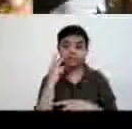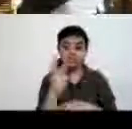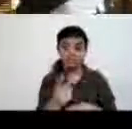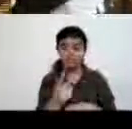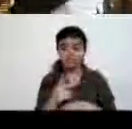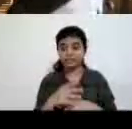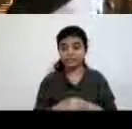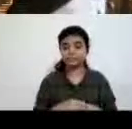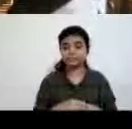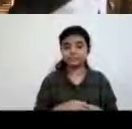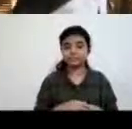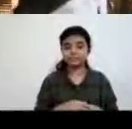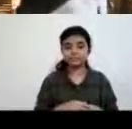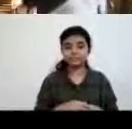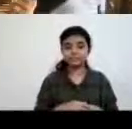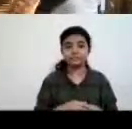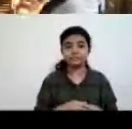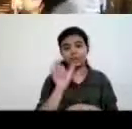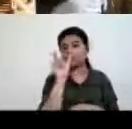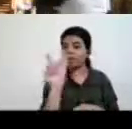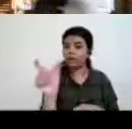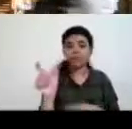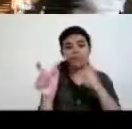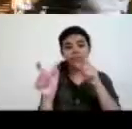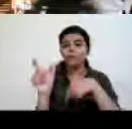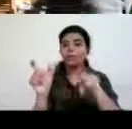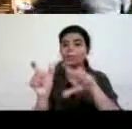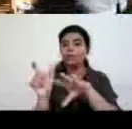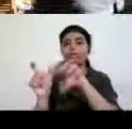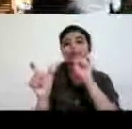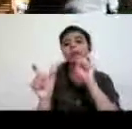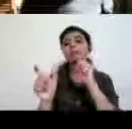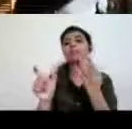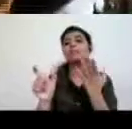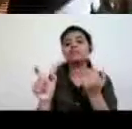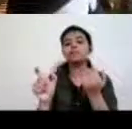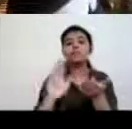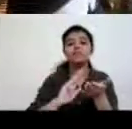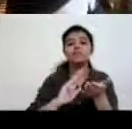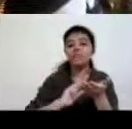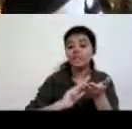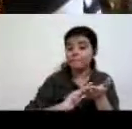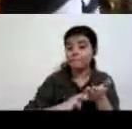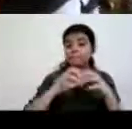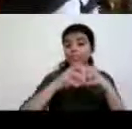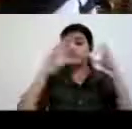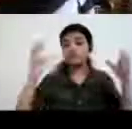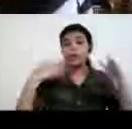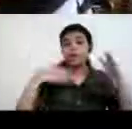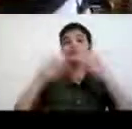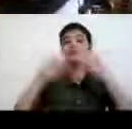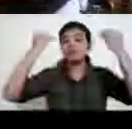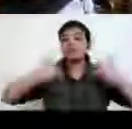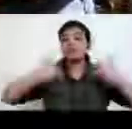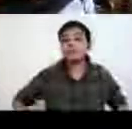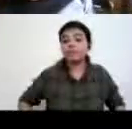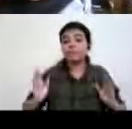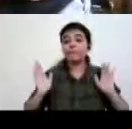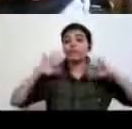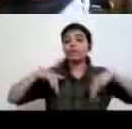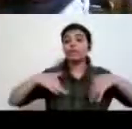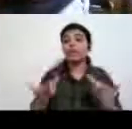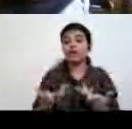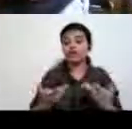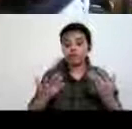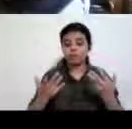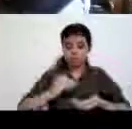hear it from the word or from the name. It is a museum on the mankind, on the history of mankind. It